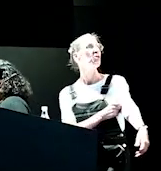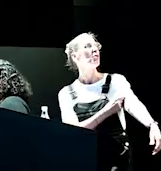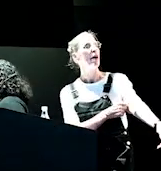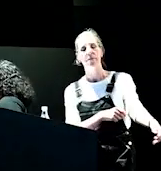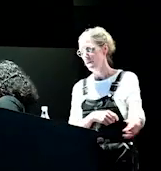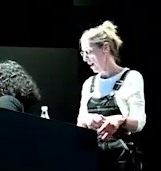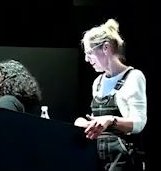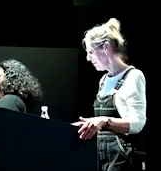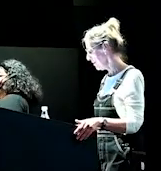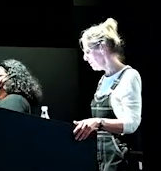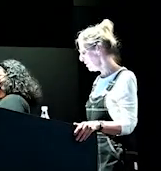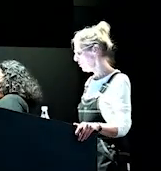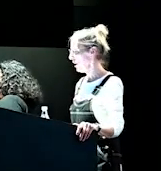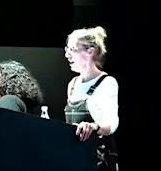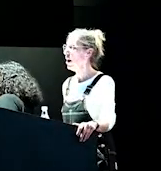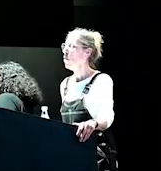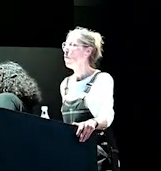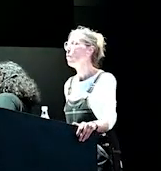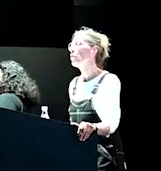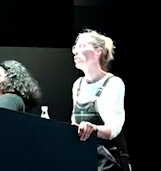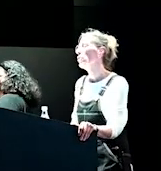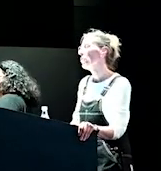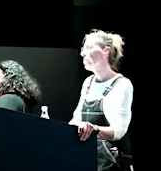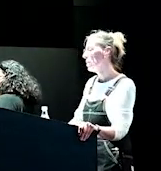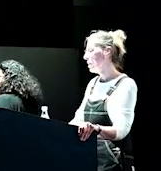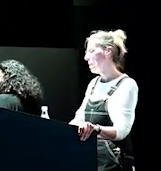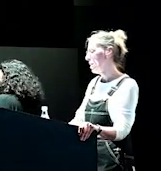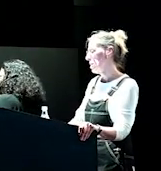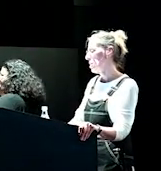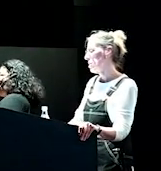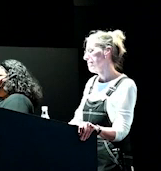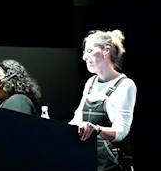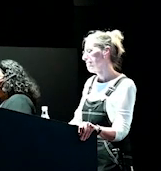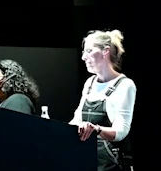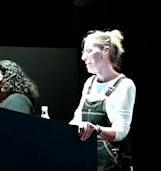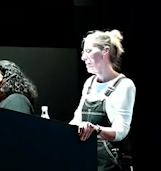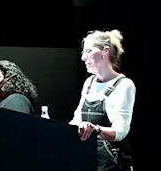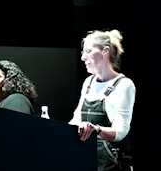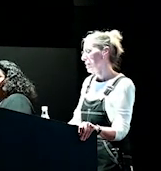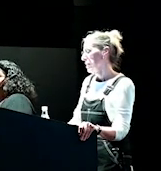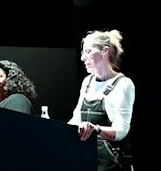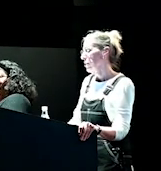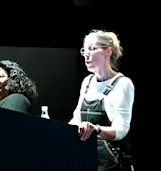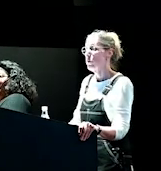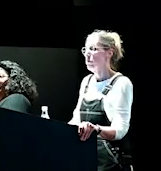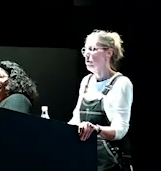child that grew up on Sesame Street, or your,